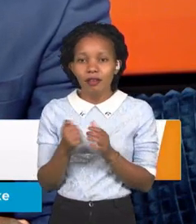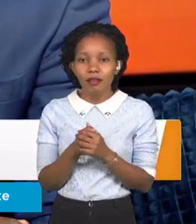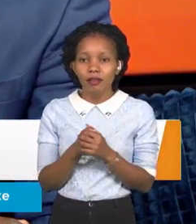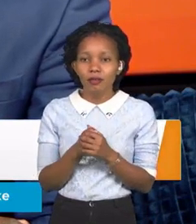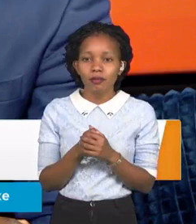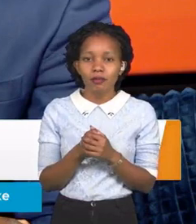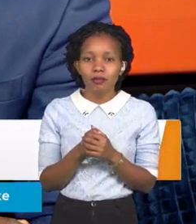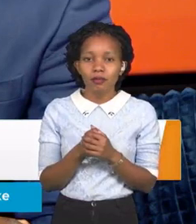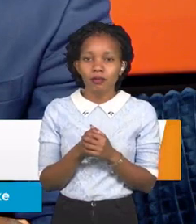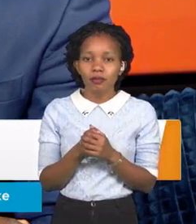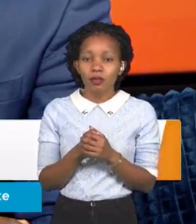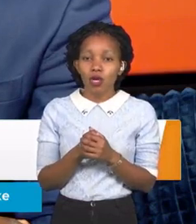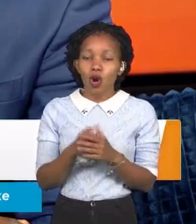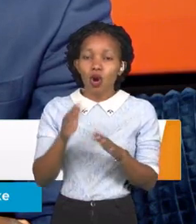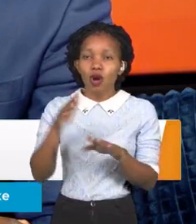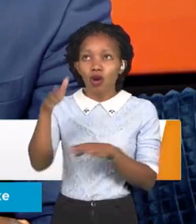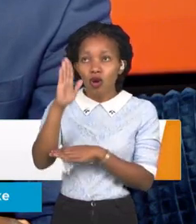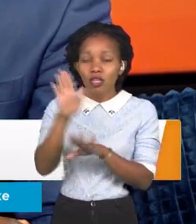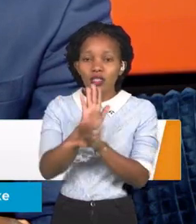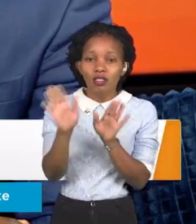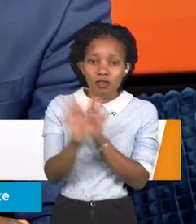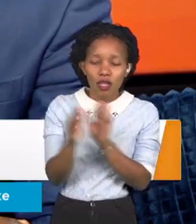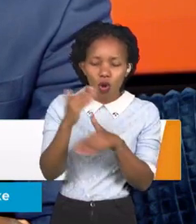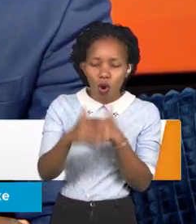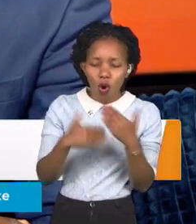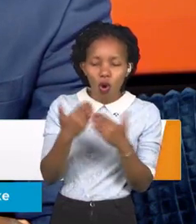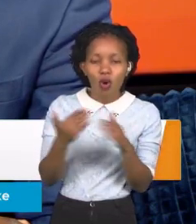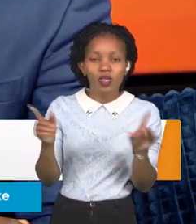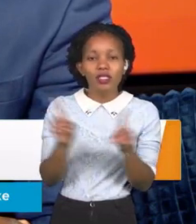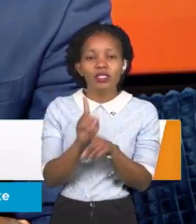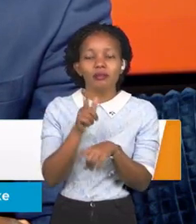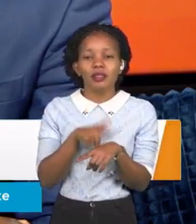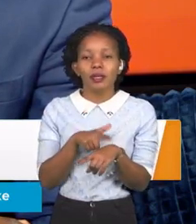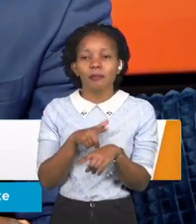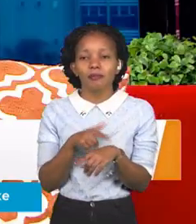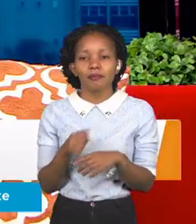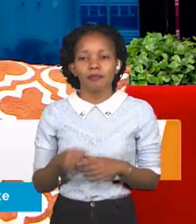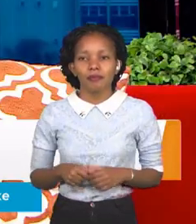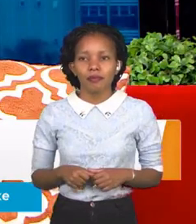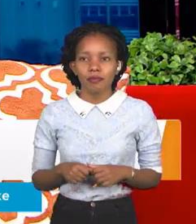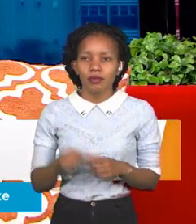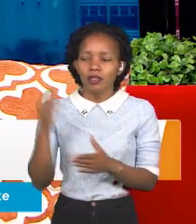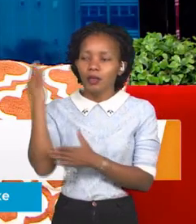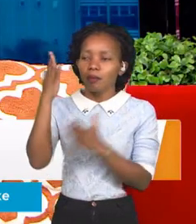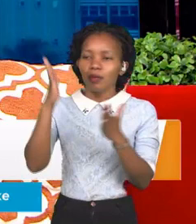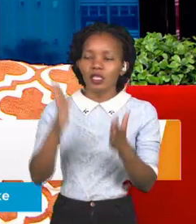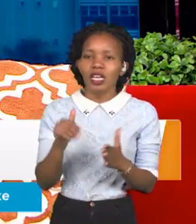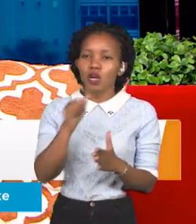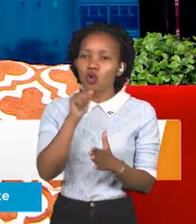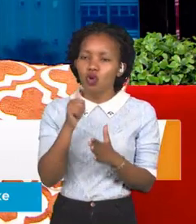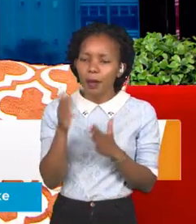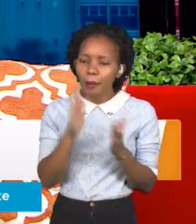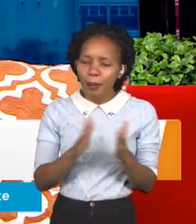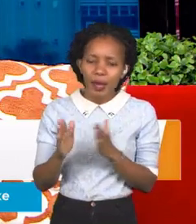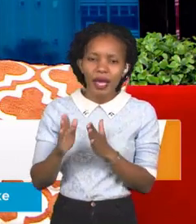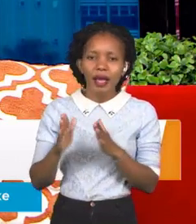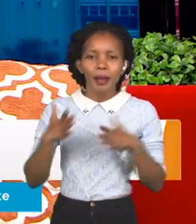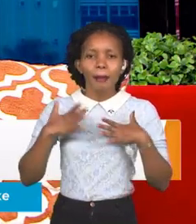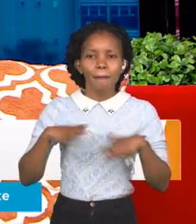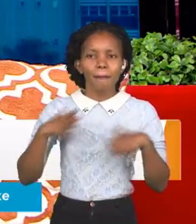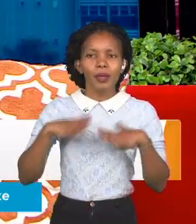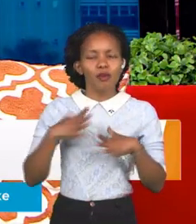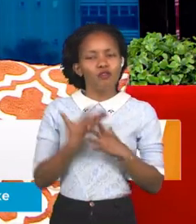that was, and is to come, all at the same time. Okay. So, preachers do not prepare their congregation